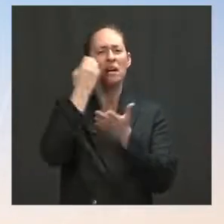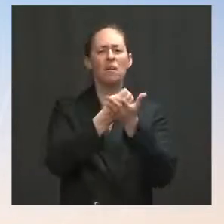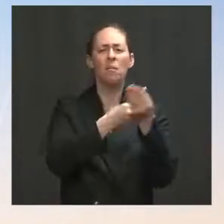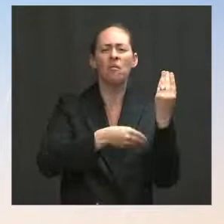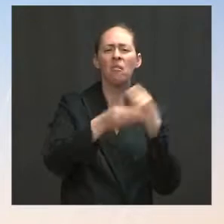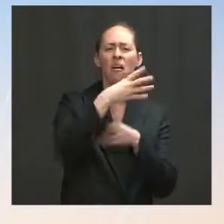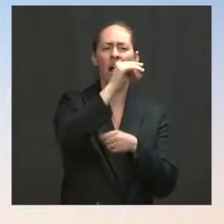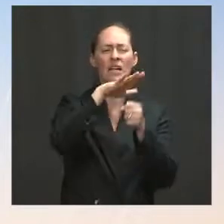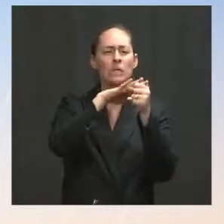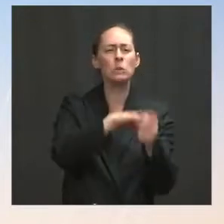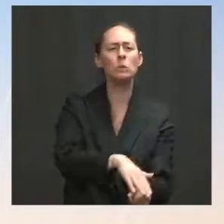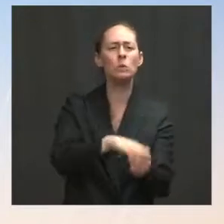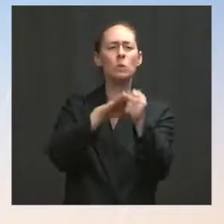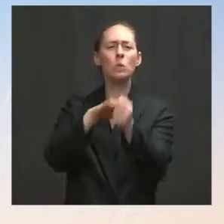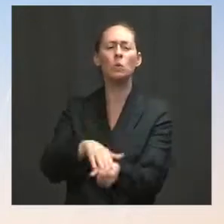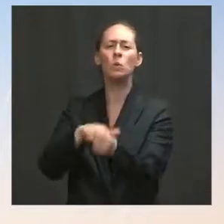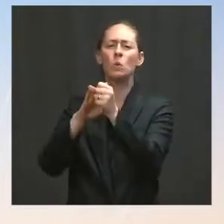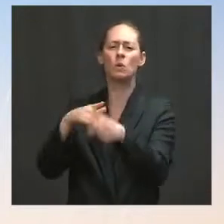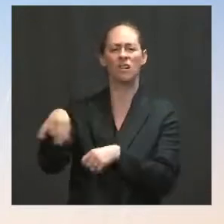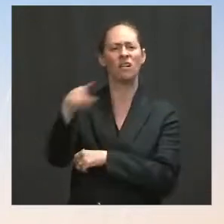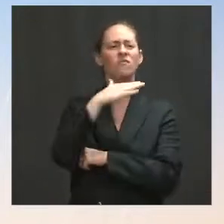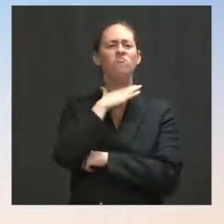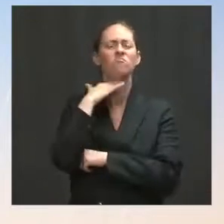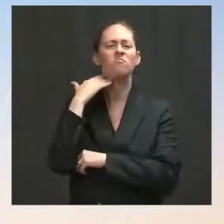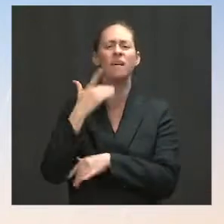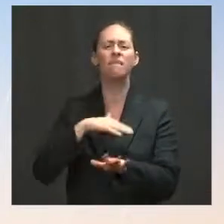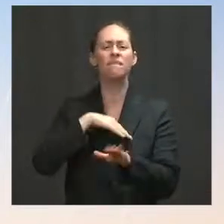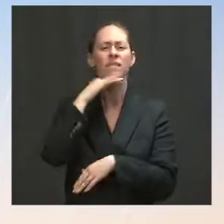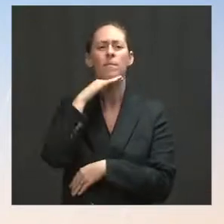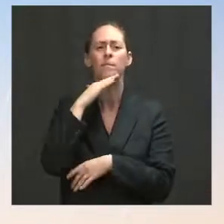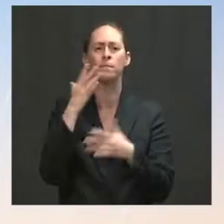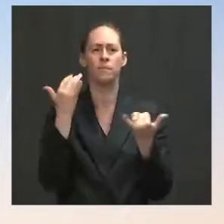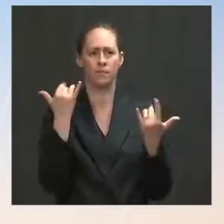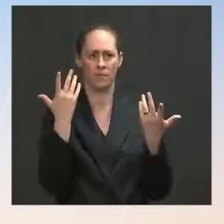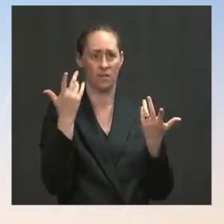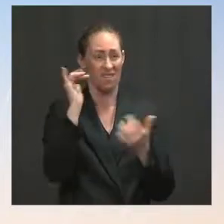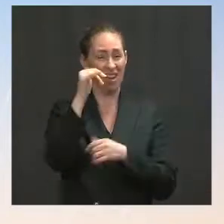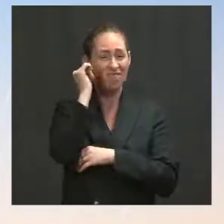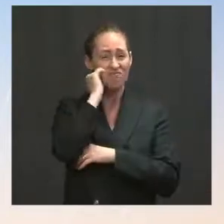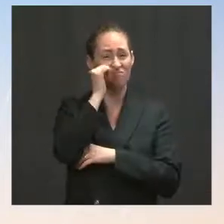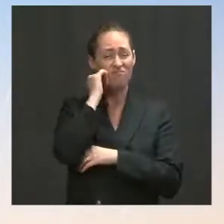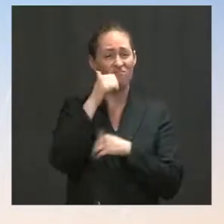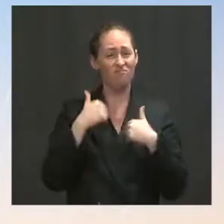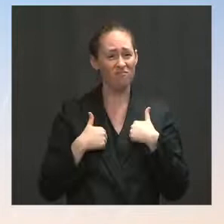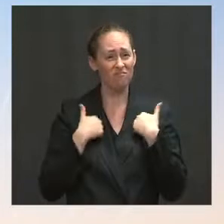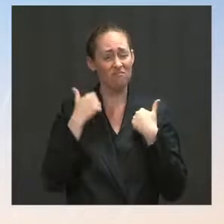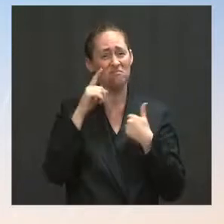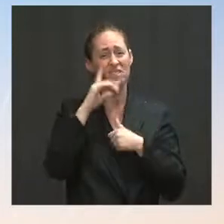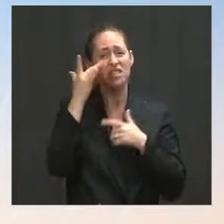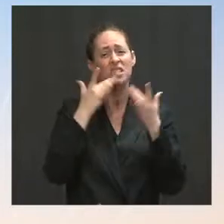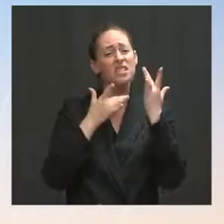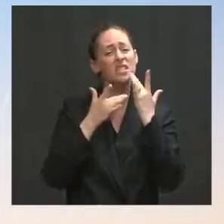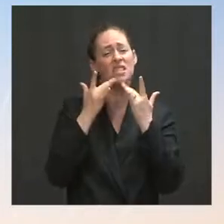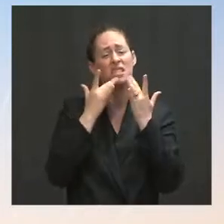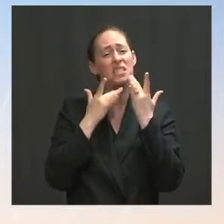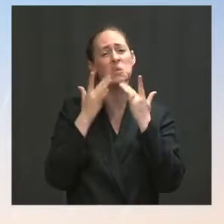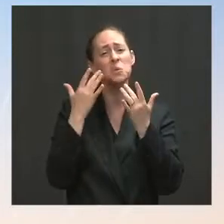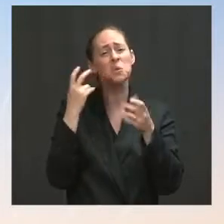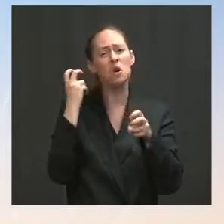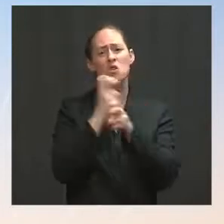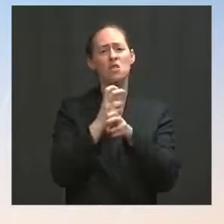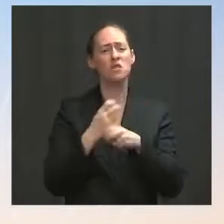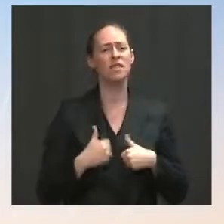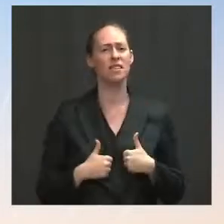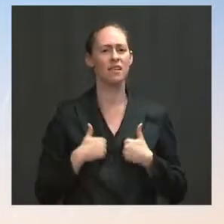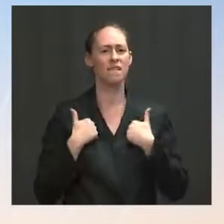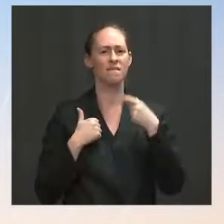And these are protests inspired by the harsh reality of everyday life in Cuba, not people in another country.